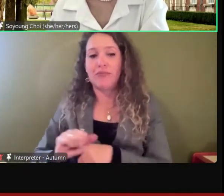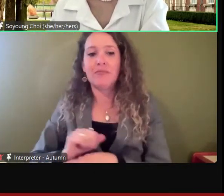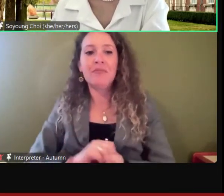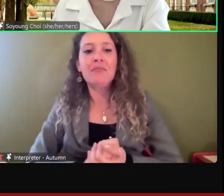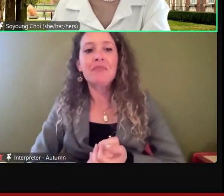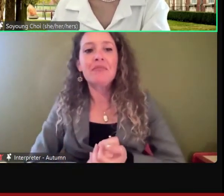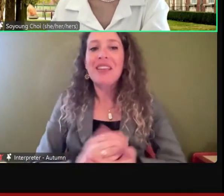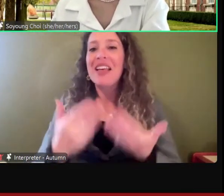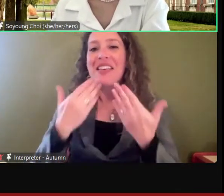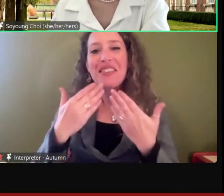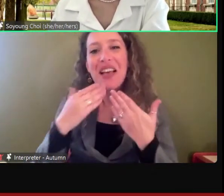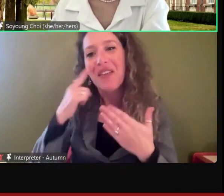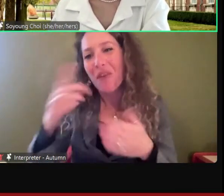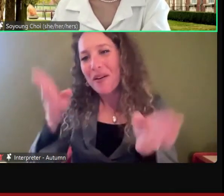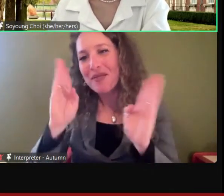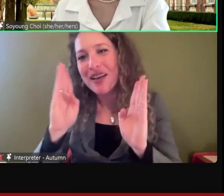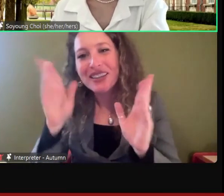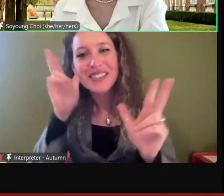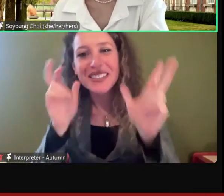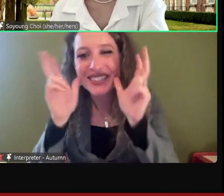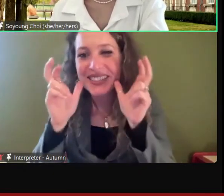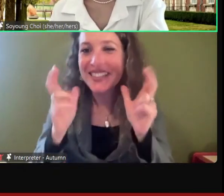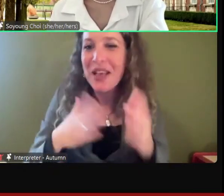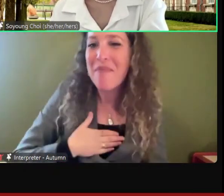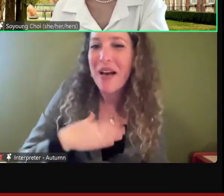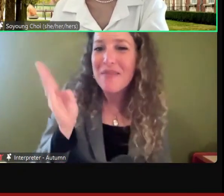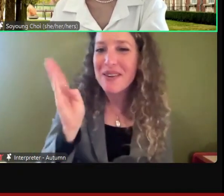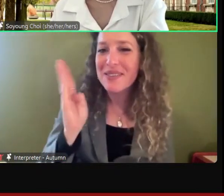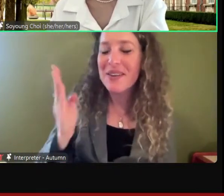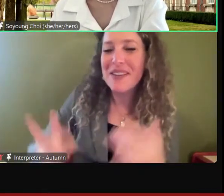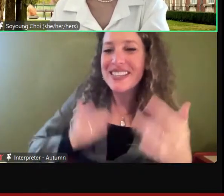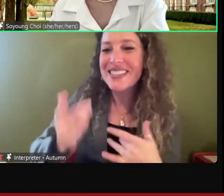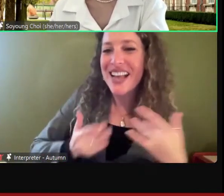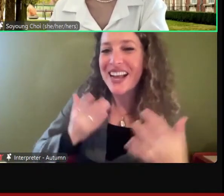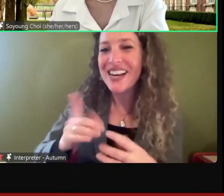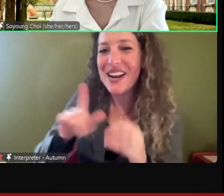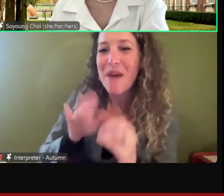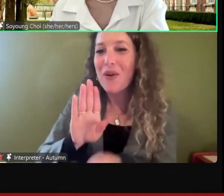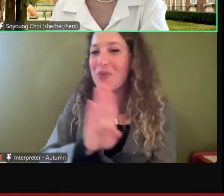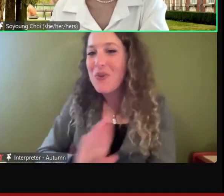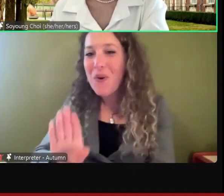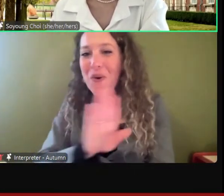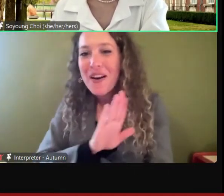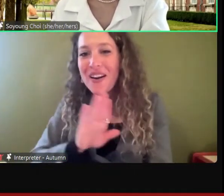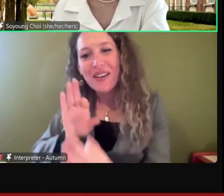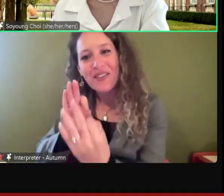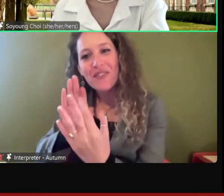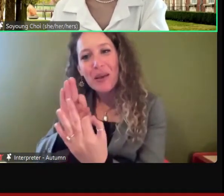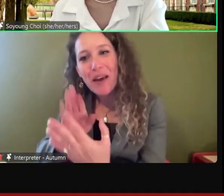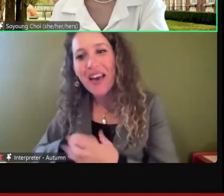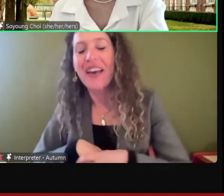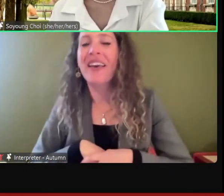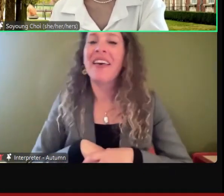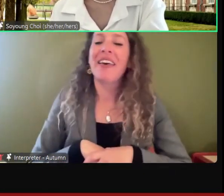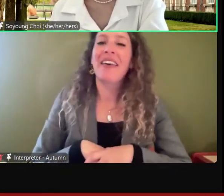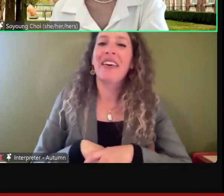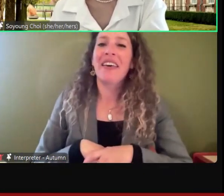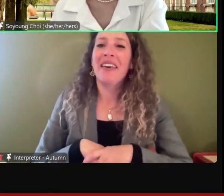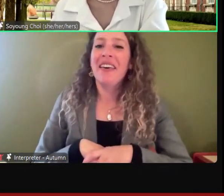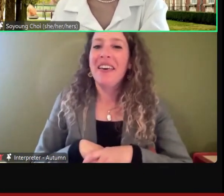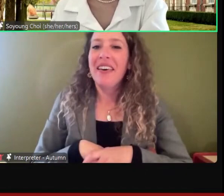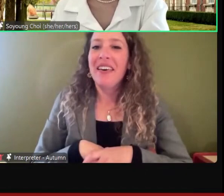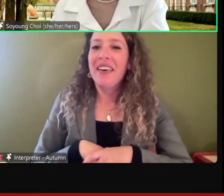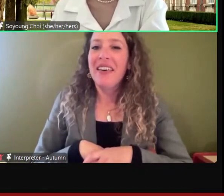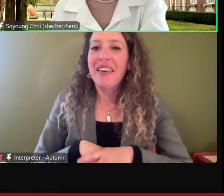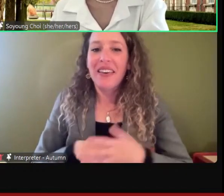presentation. And I am very looking forward to your feedback. And I'm also still waiting for any